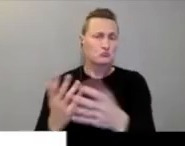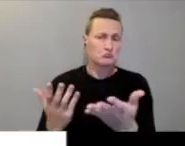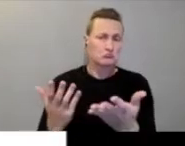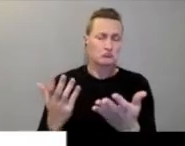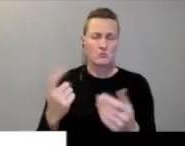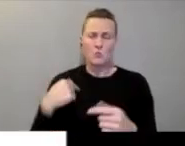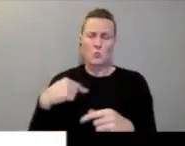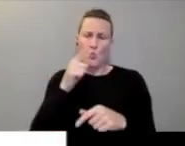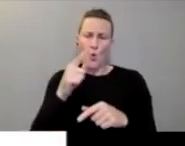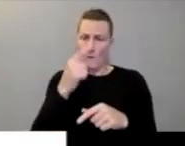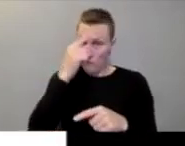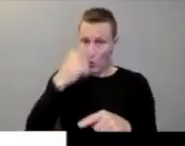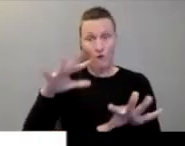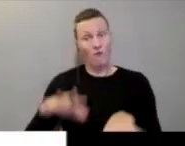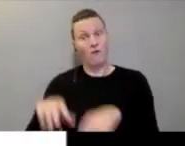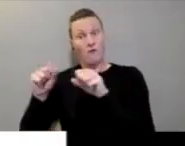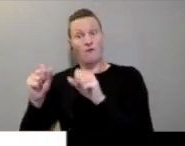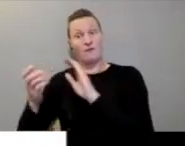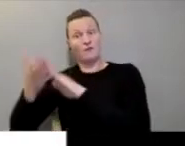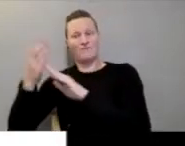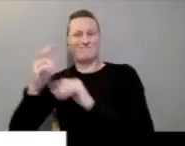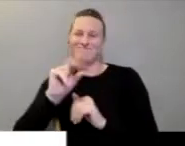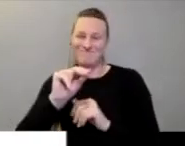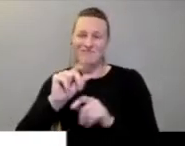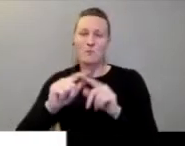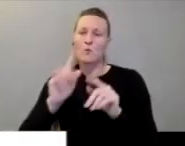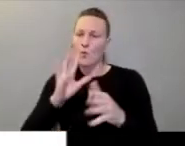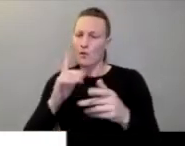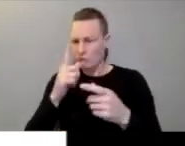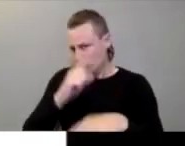process, if that makes sense. There are a number of